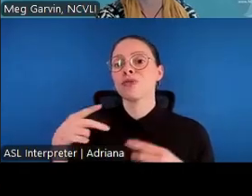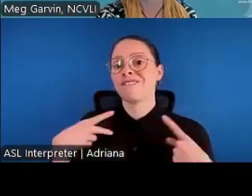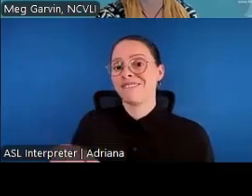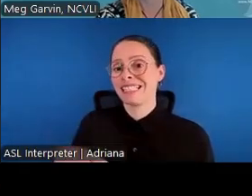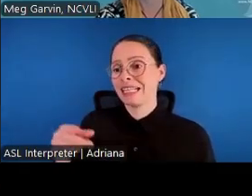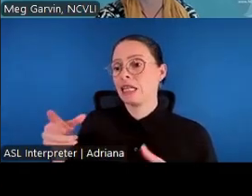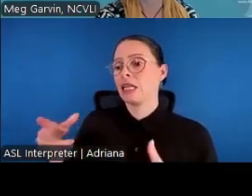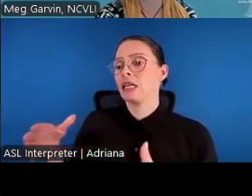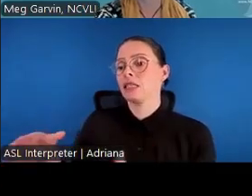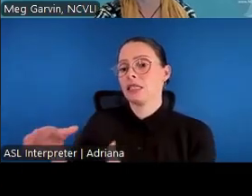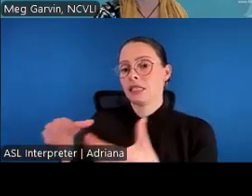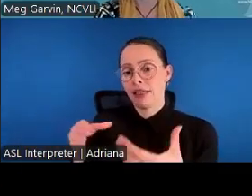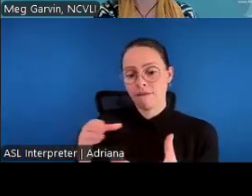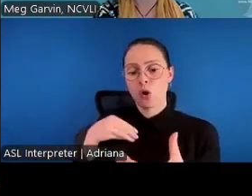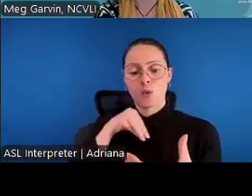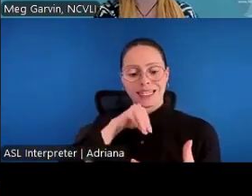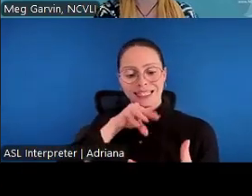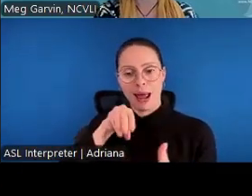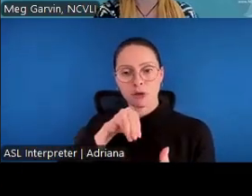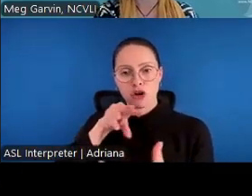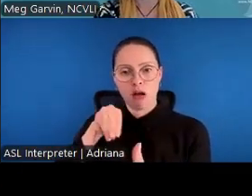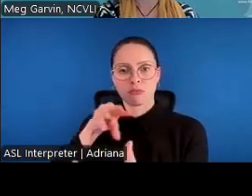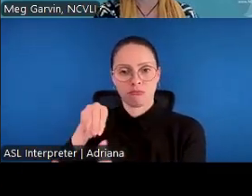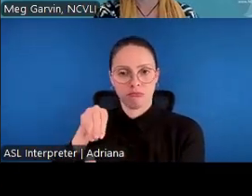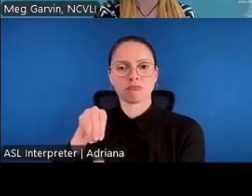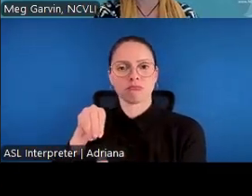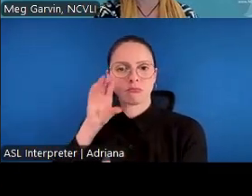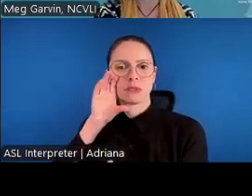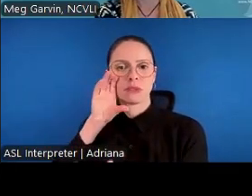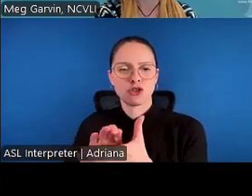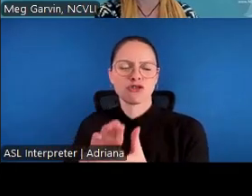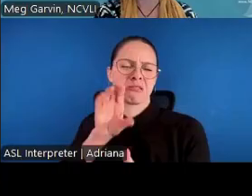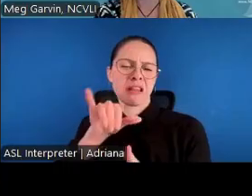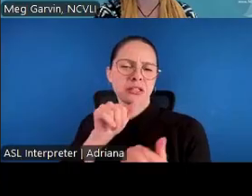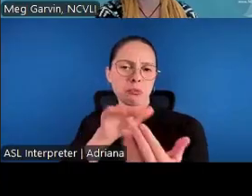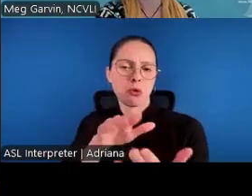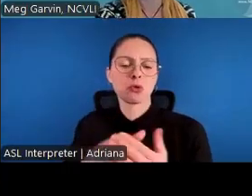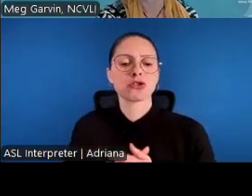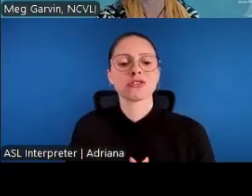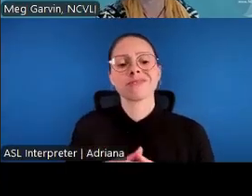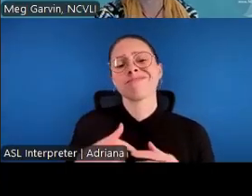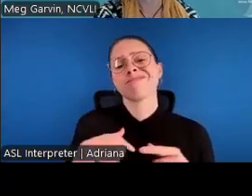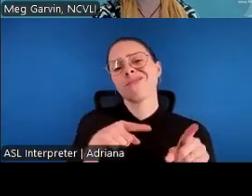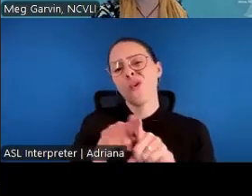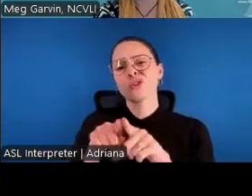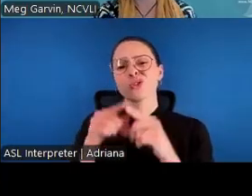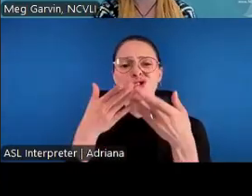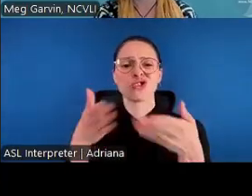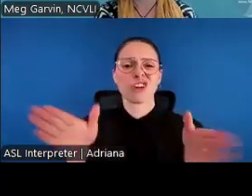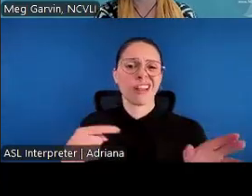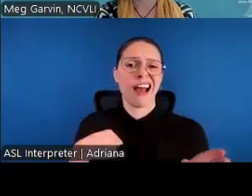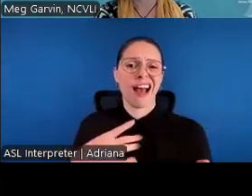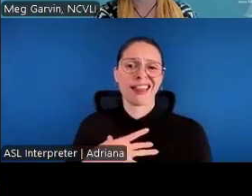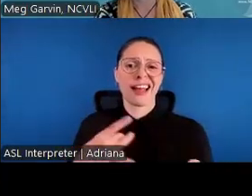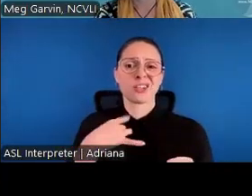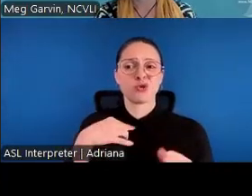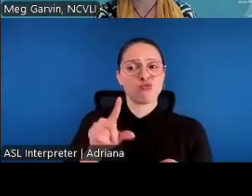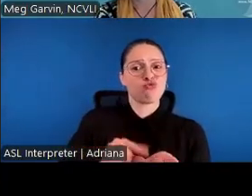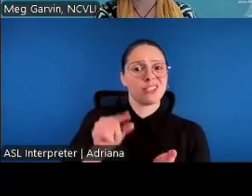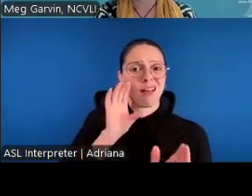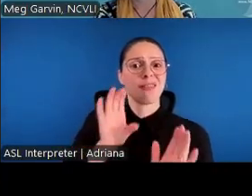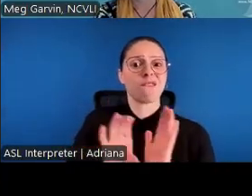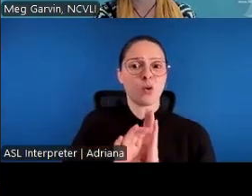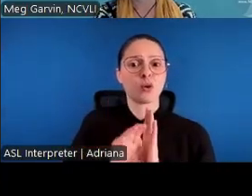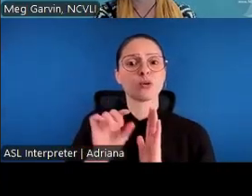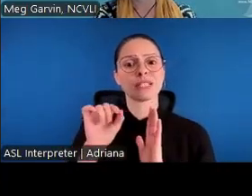snapshot. So that is a mechanism for doing so. I also generally just like to print them out if I'm going to